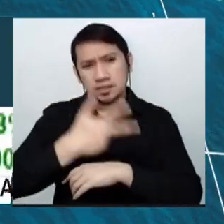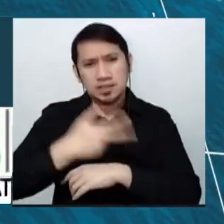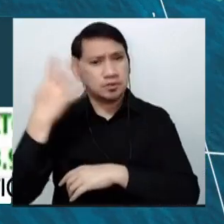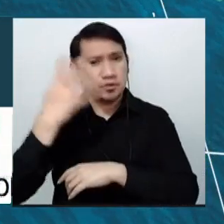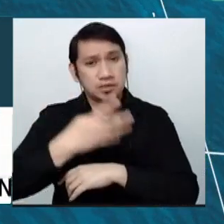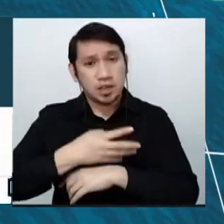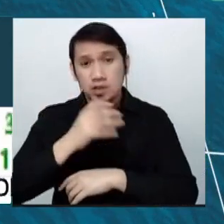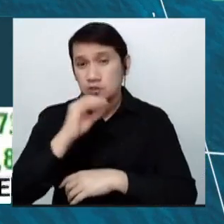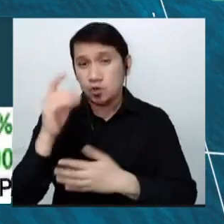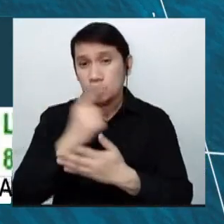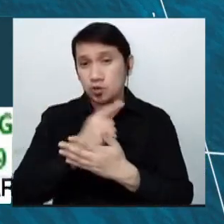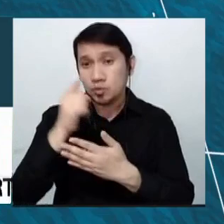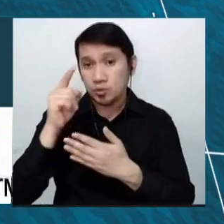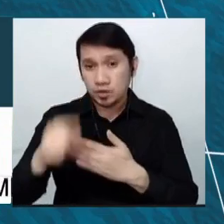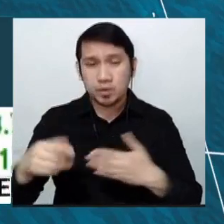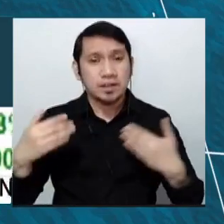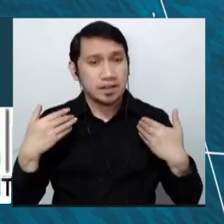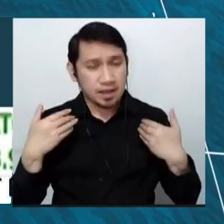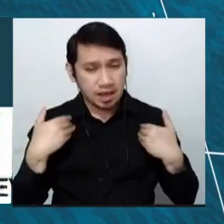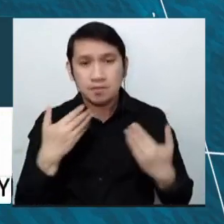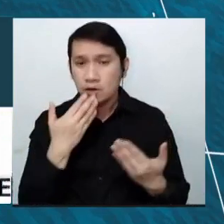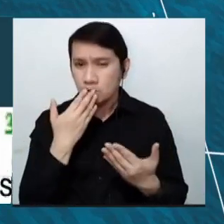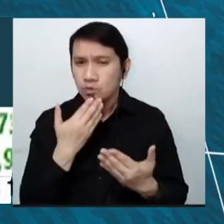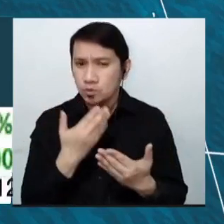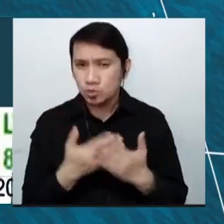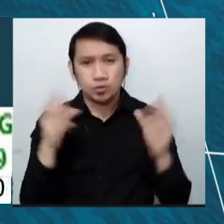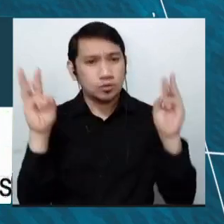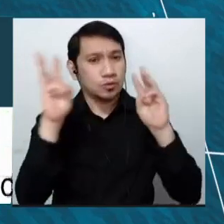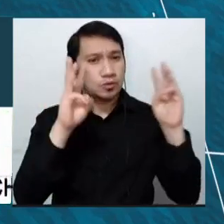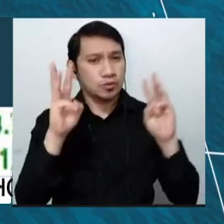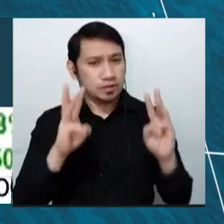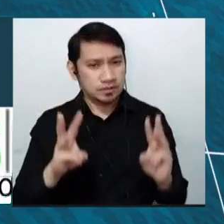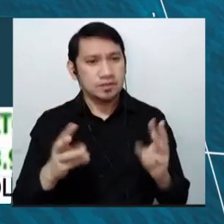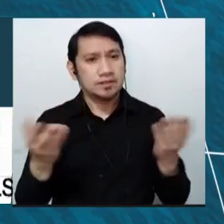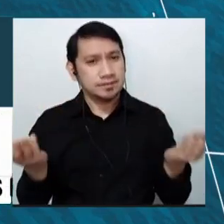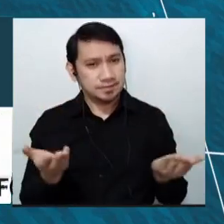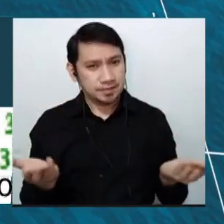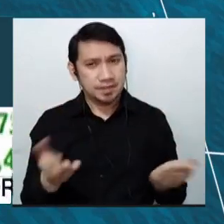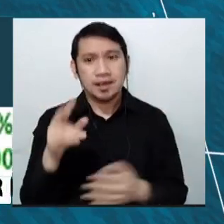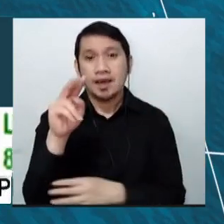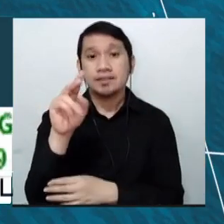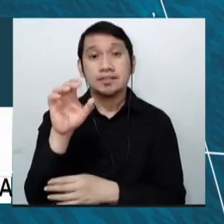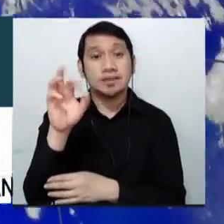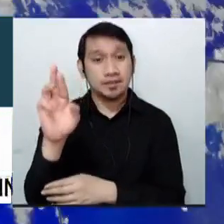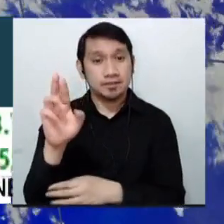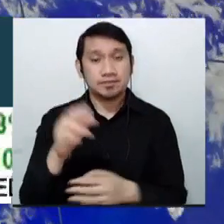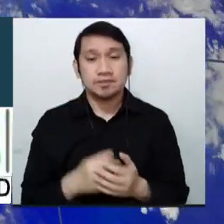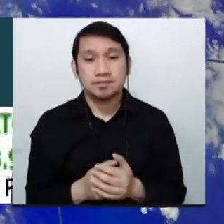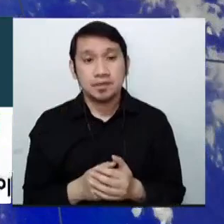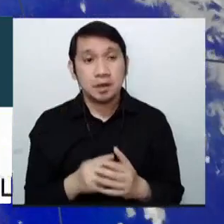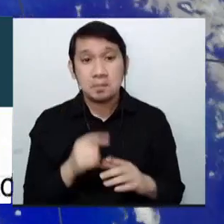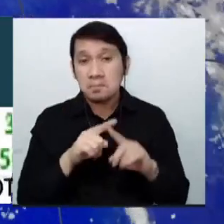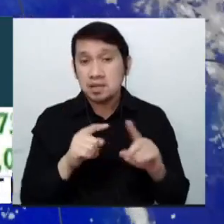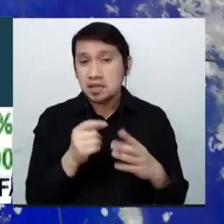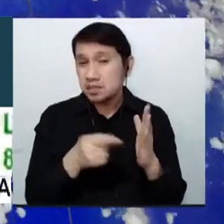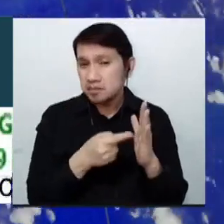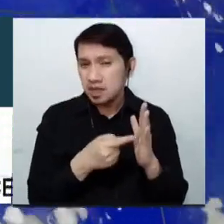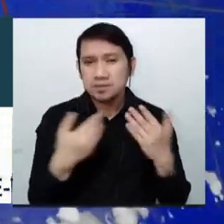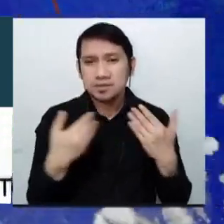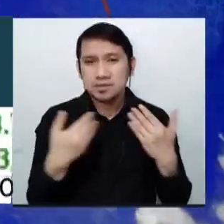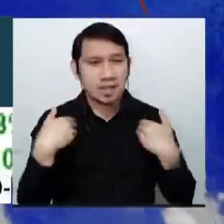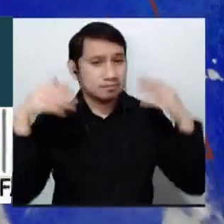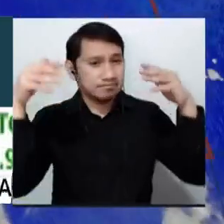weekend, and we're going to expect a generally fair weather condition here in Metro Manila aside from some afternoon localized